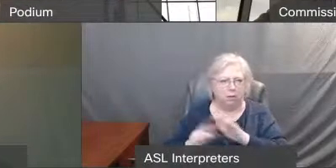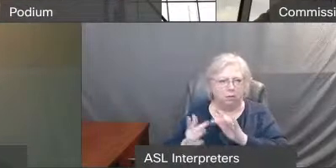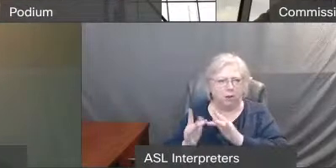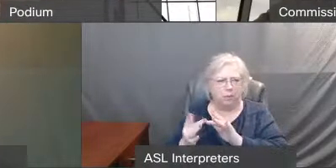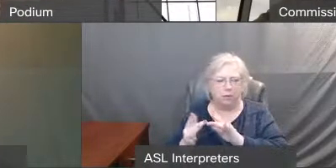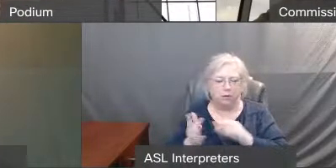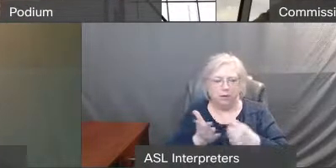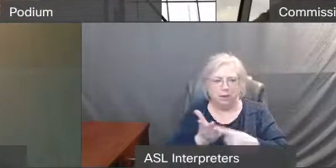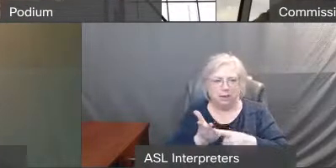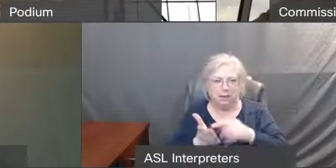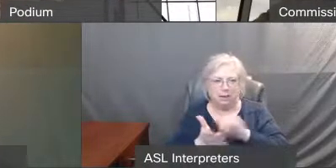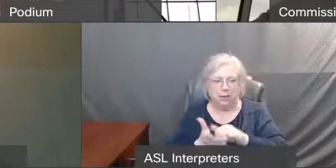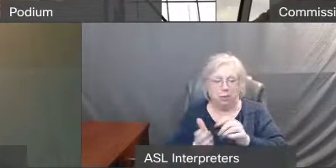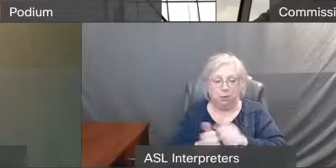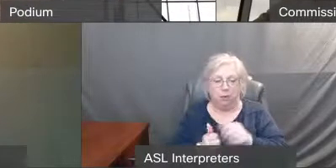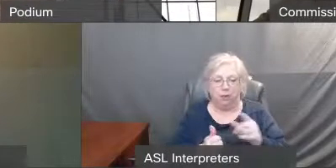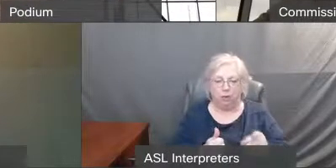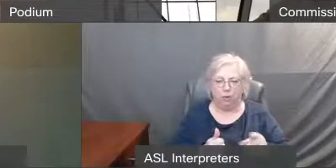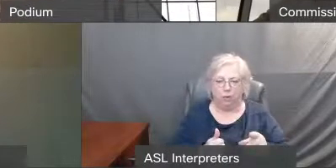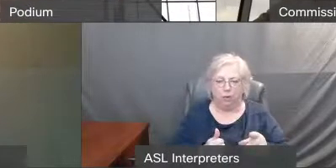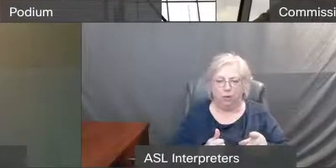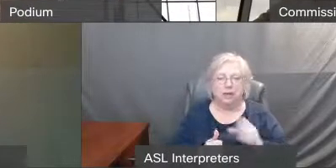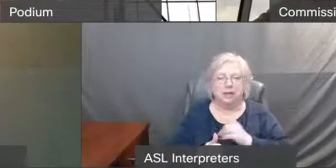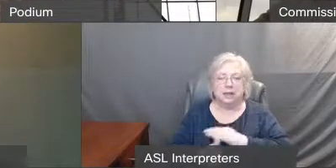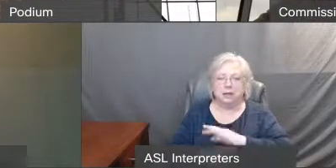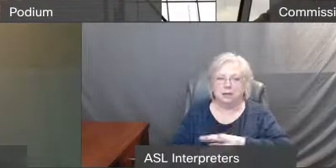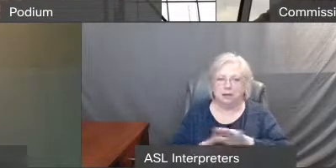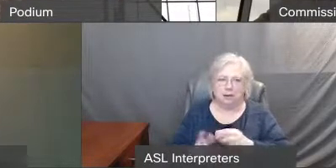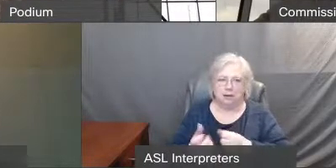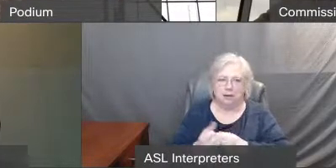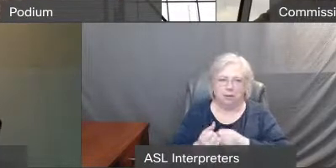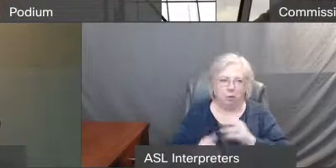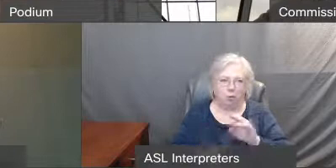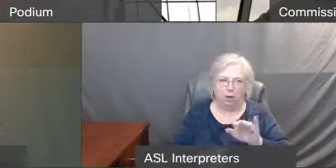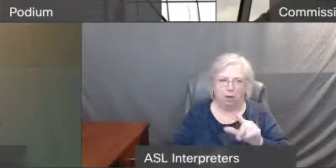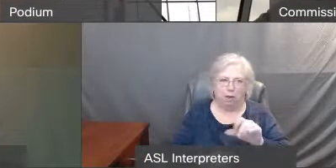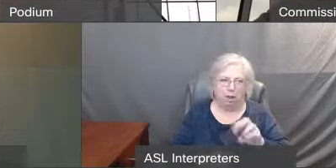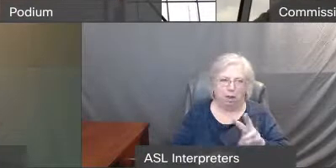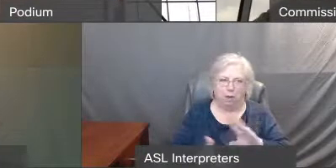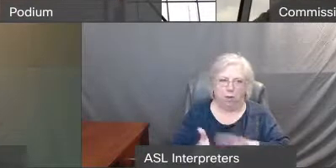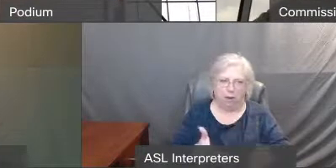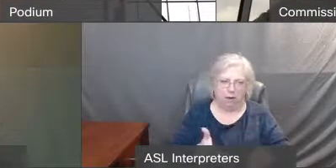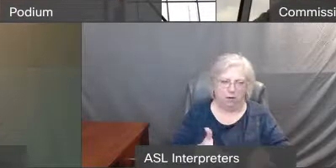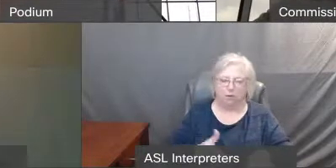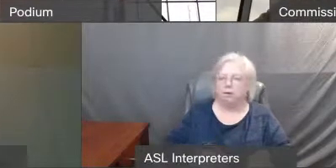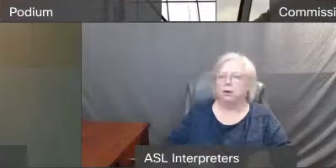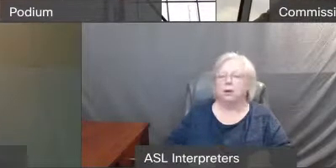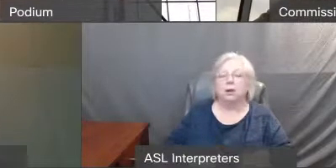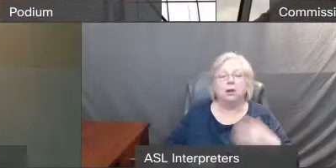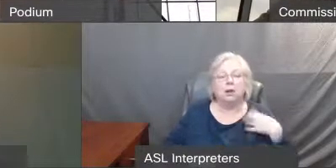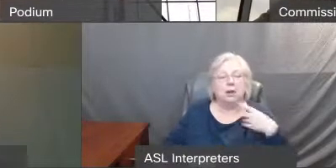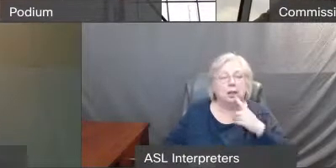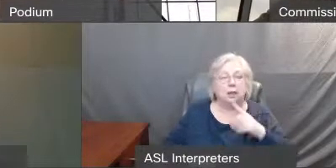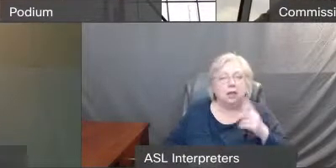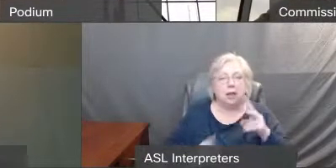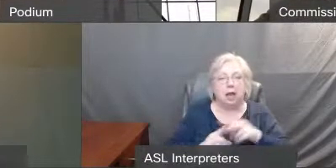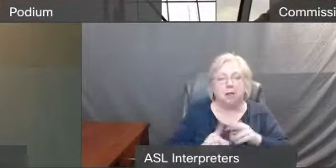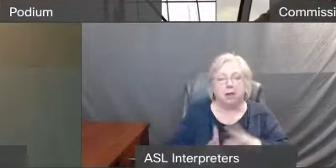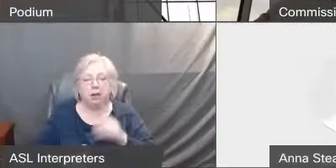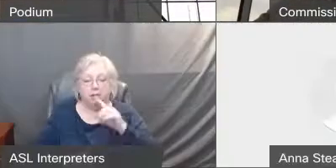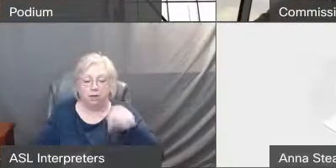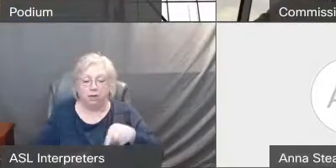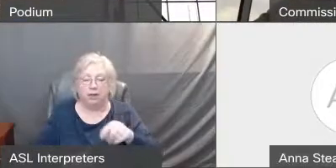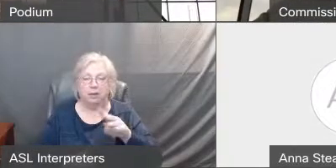discuss that with you. Staff does not support the bylaw waiver. Okay. Is the applicant for this